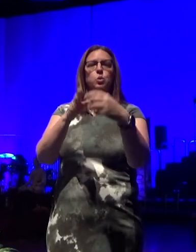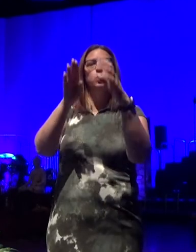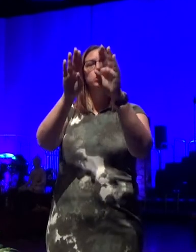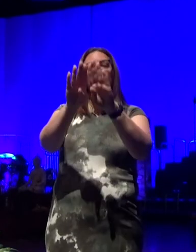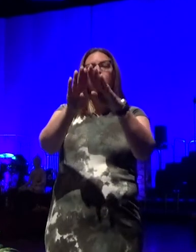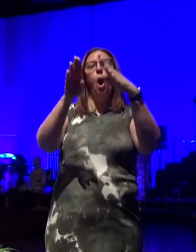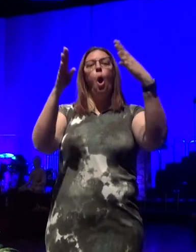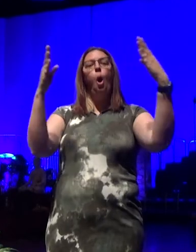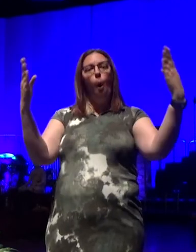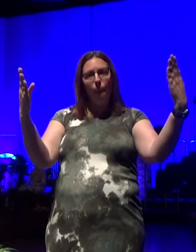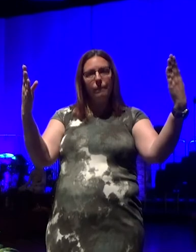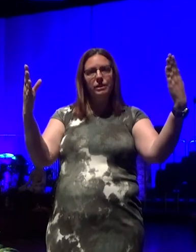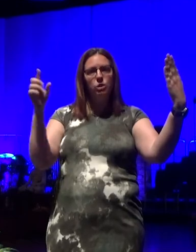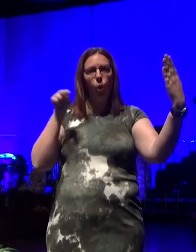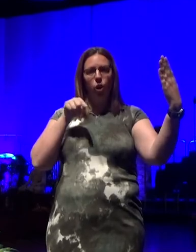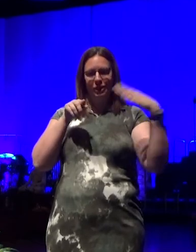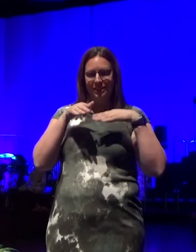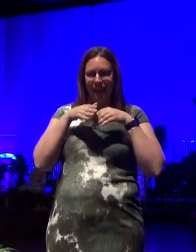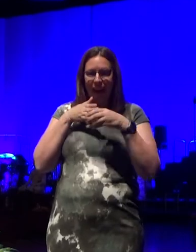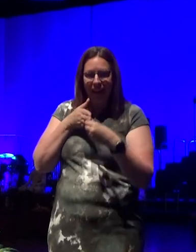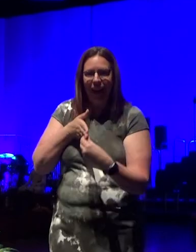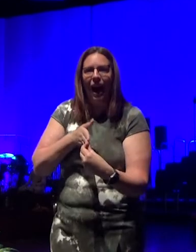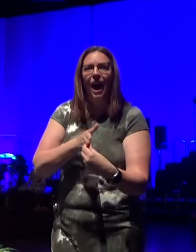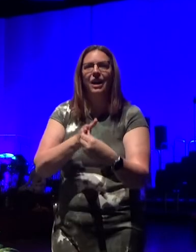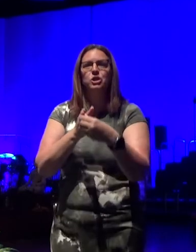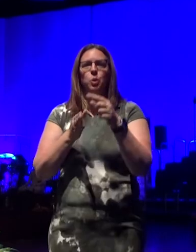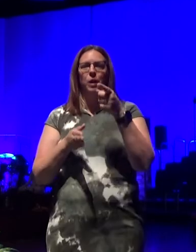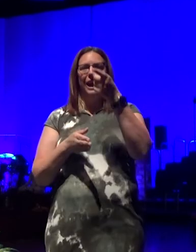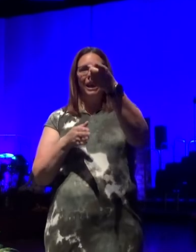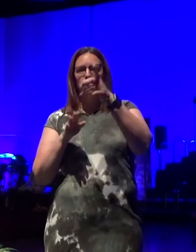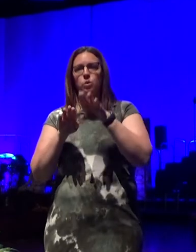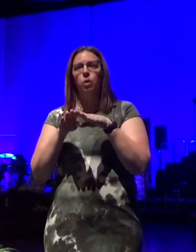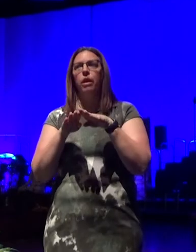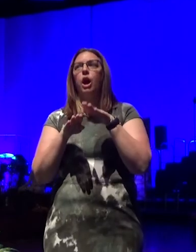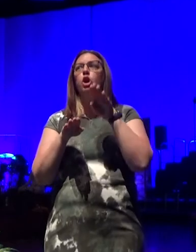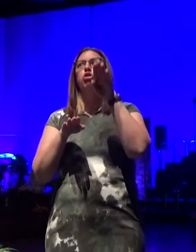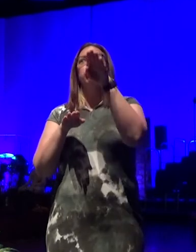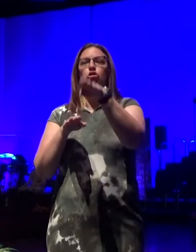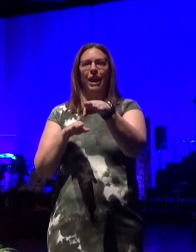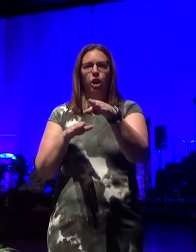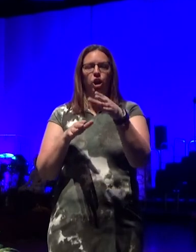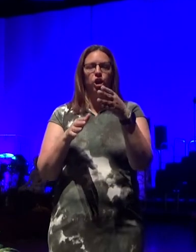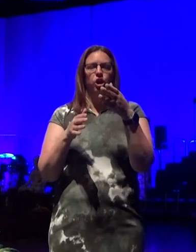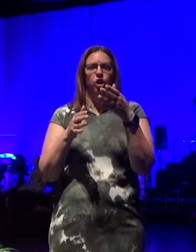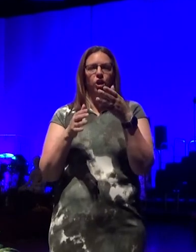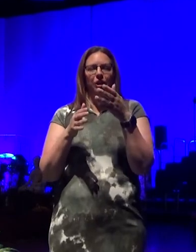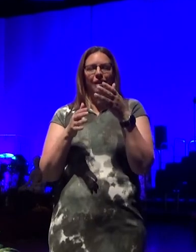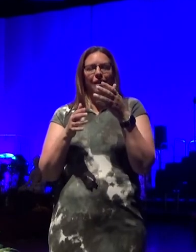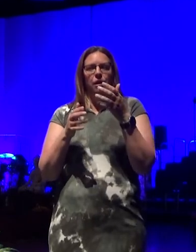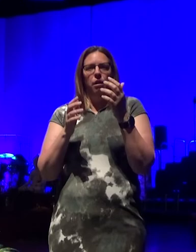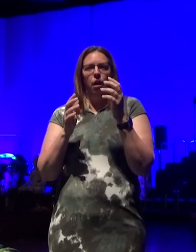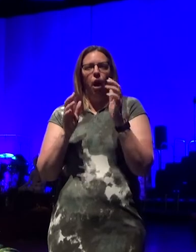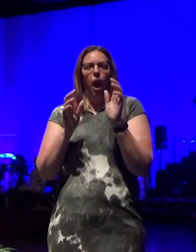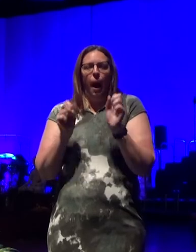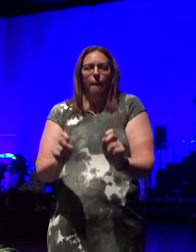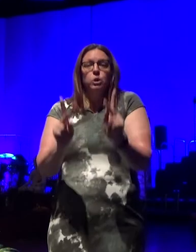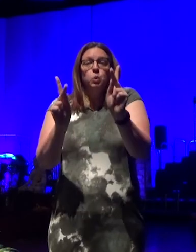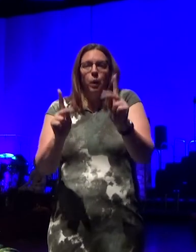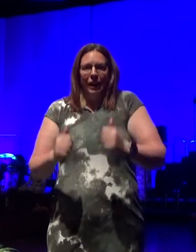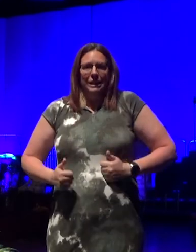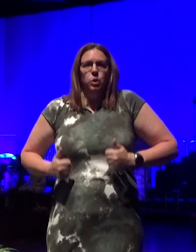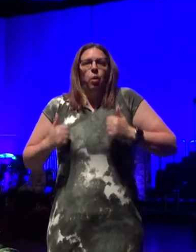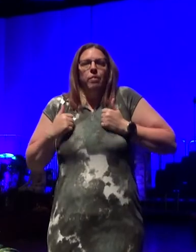greater degrees of livingness, into greater opportunities to be yourself, into that experience of your divine